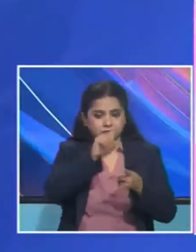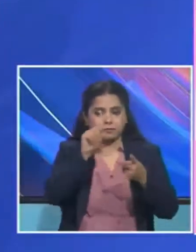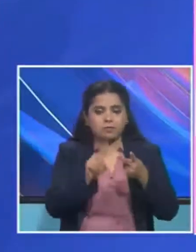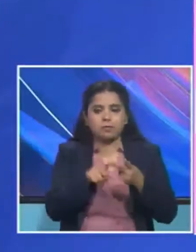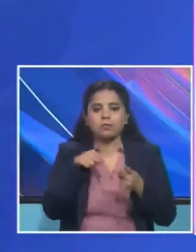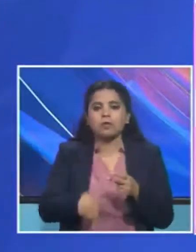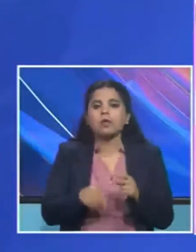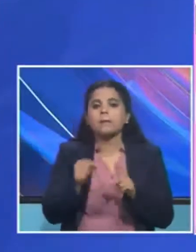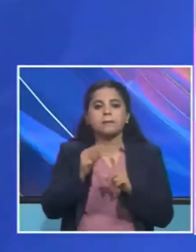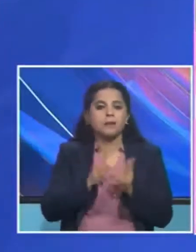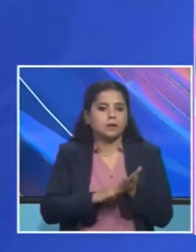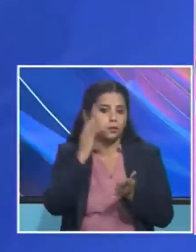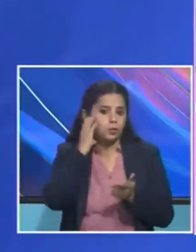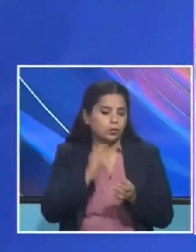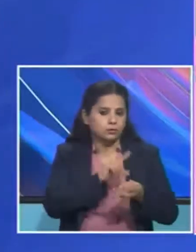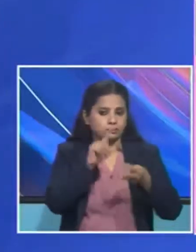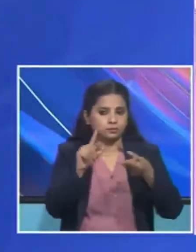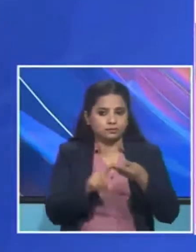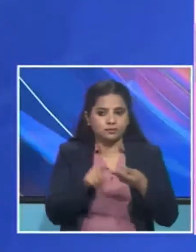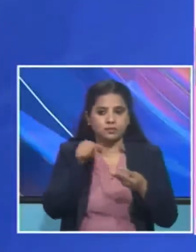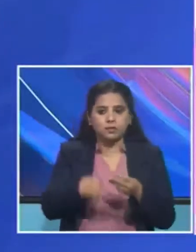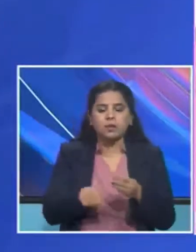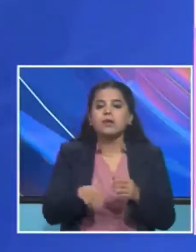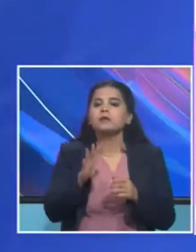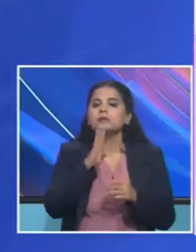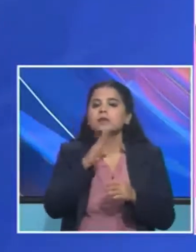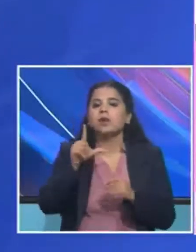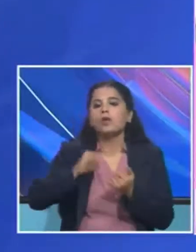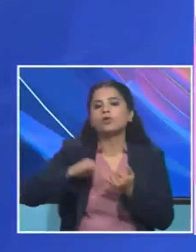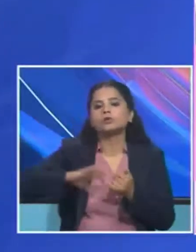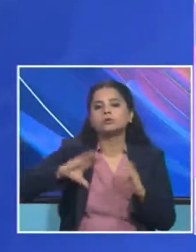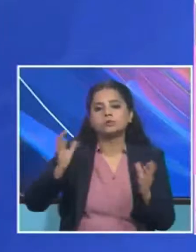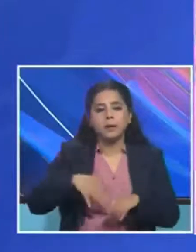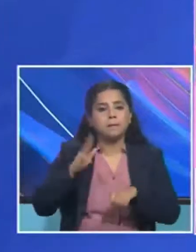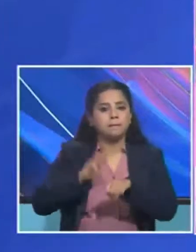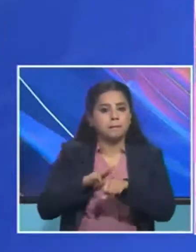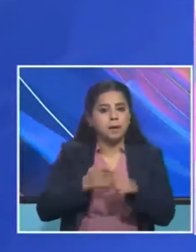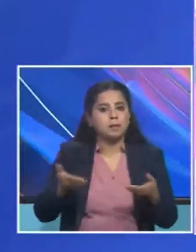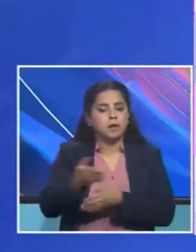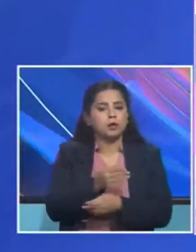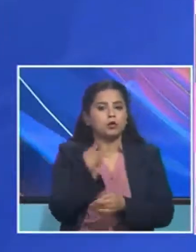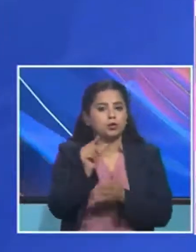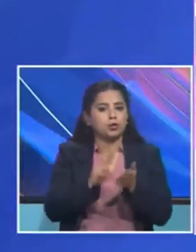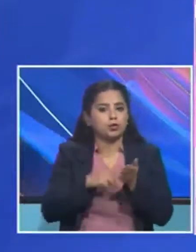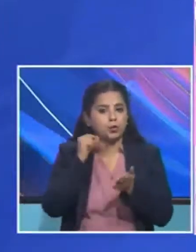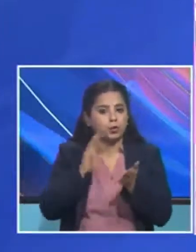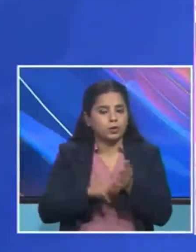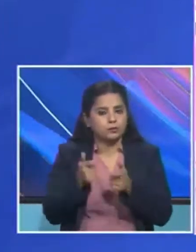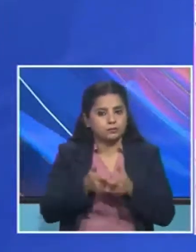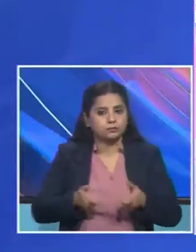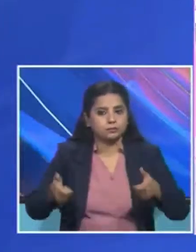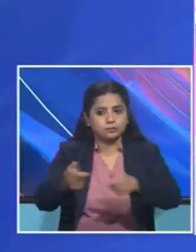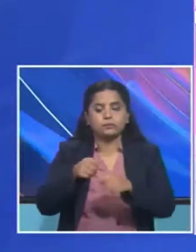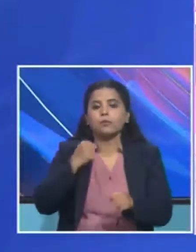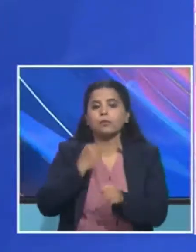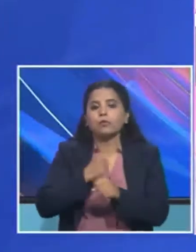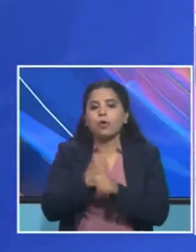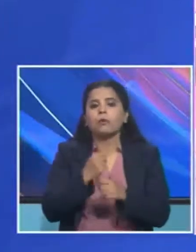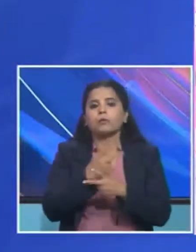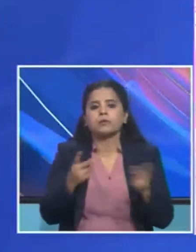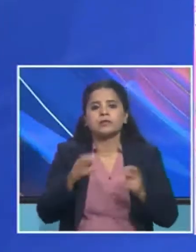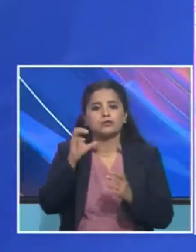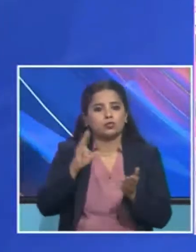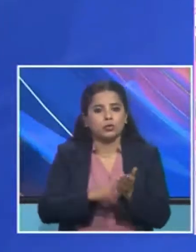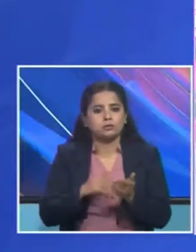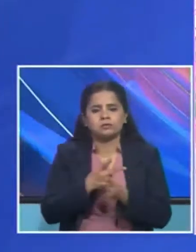Narendra Modi, members of the Union Cabinet, also the Chief Ministers of various states, state governors as well, and a host of